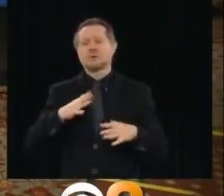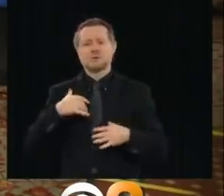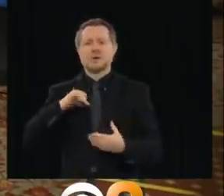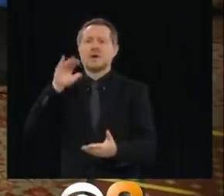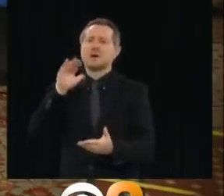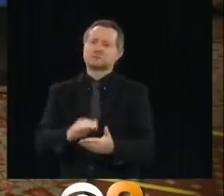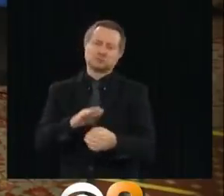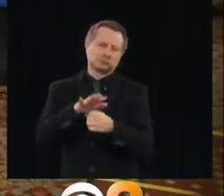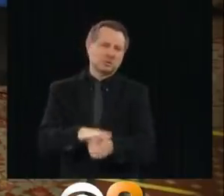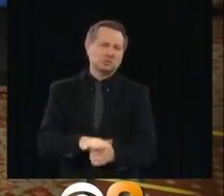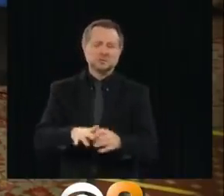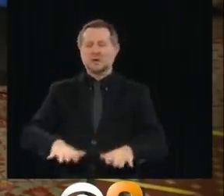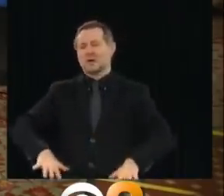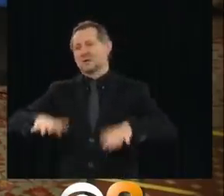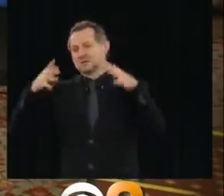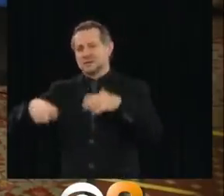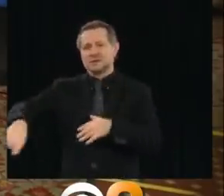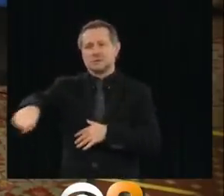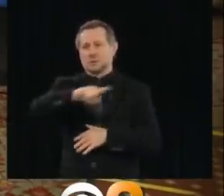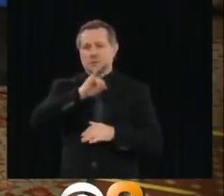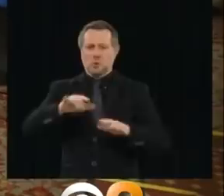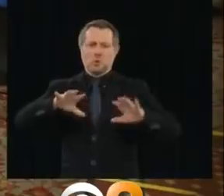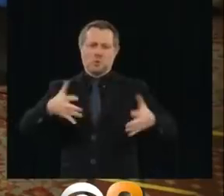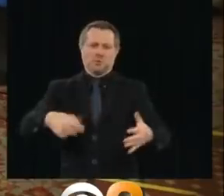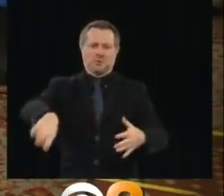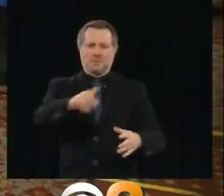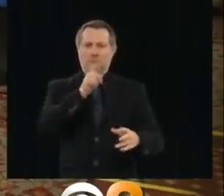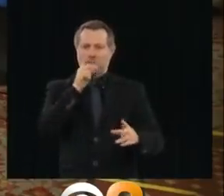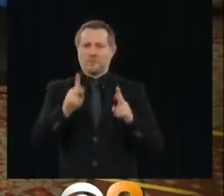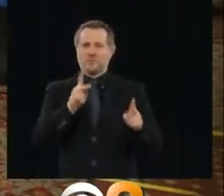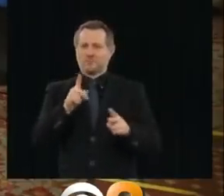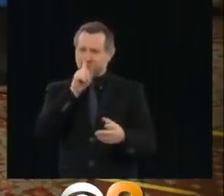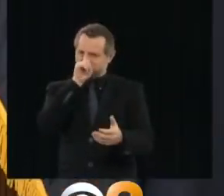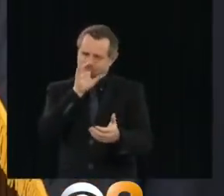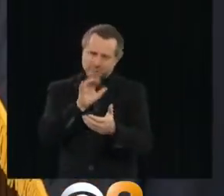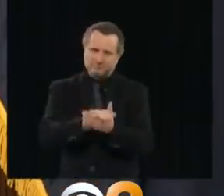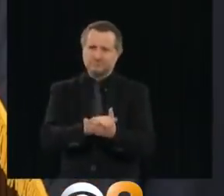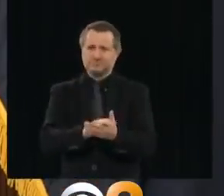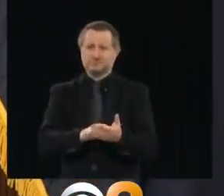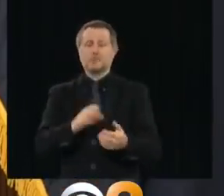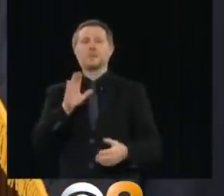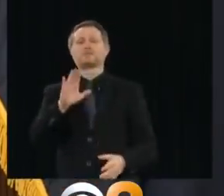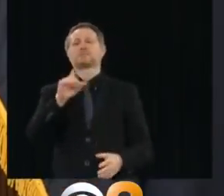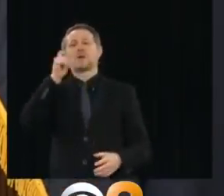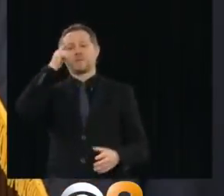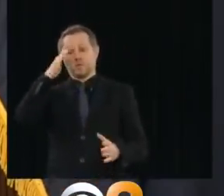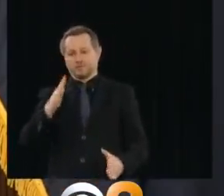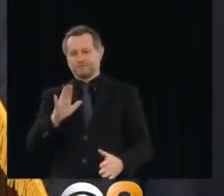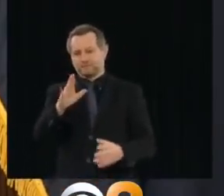anxiety on this small segment and be safe at the same time. Yeah, two things, Mark. First,